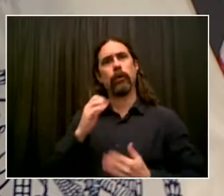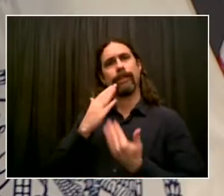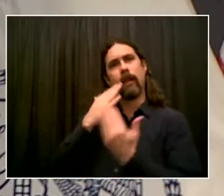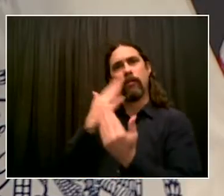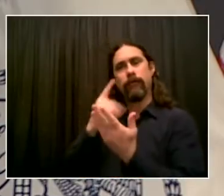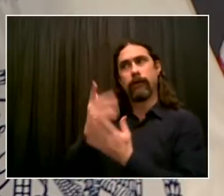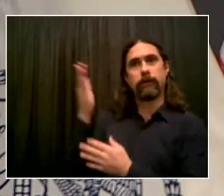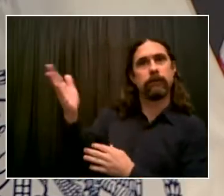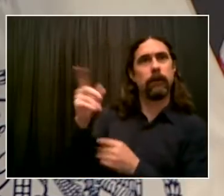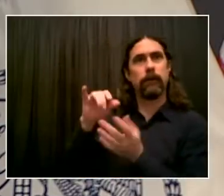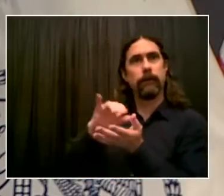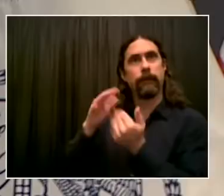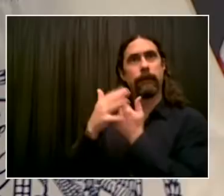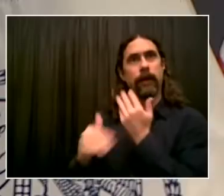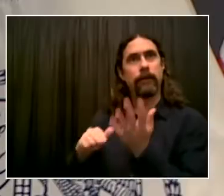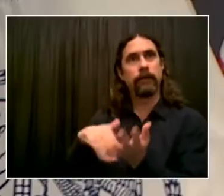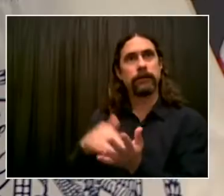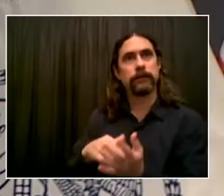Christopher Hillier.